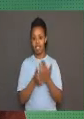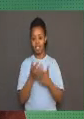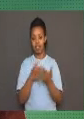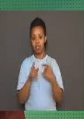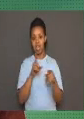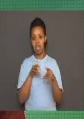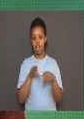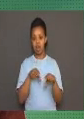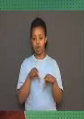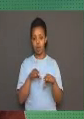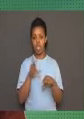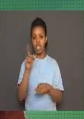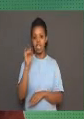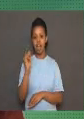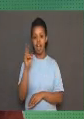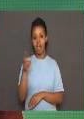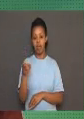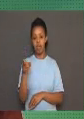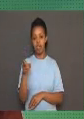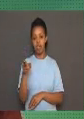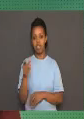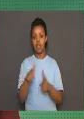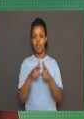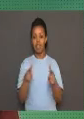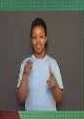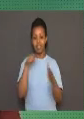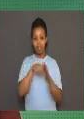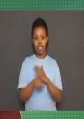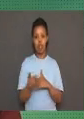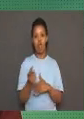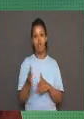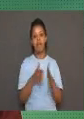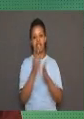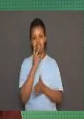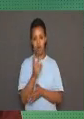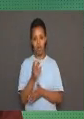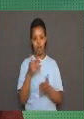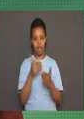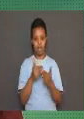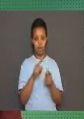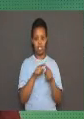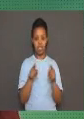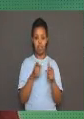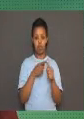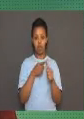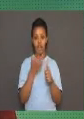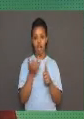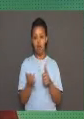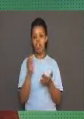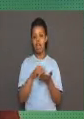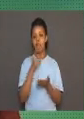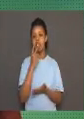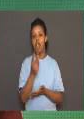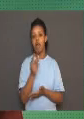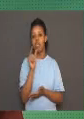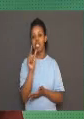concept of dihybrid in greater detail soon. But first, let us review